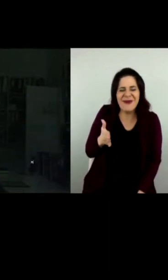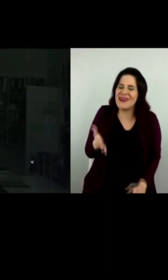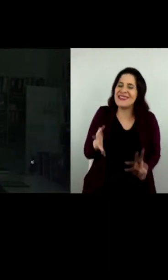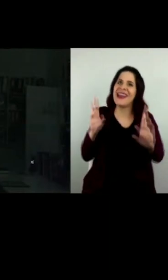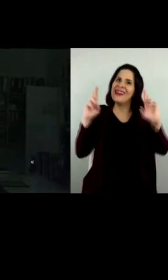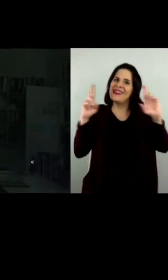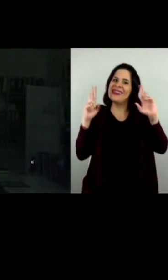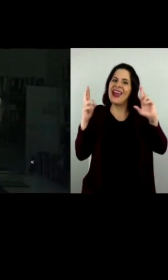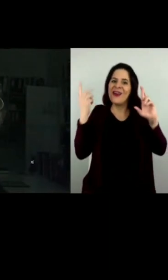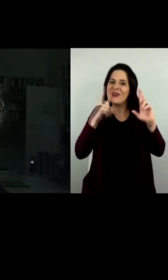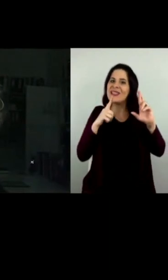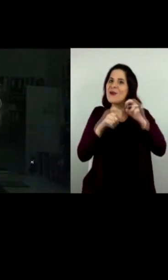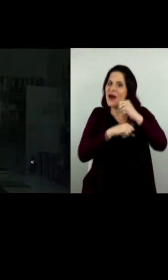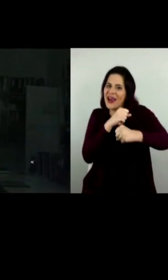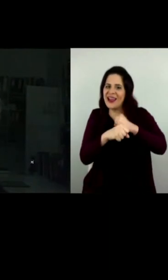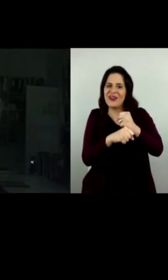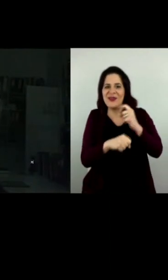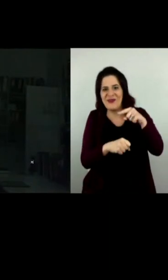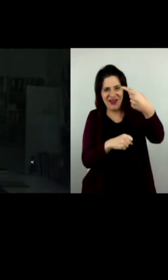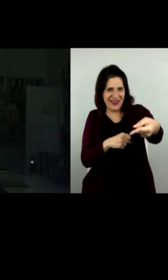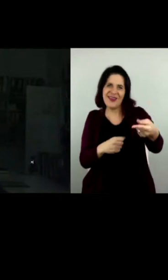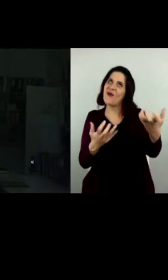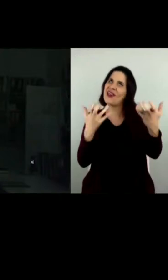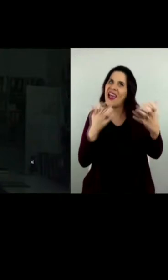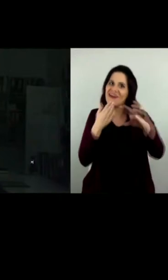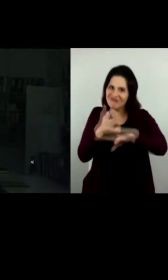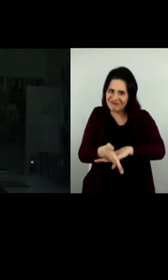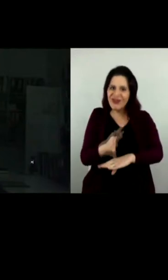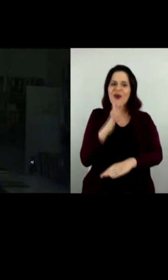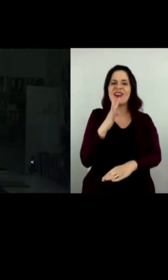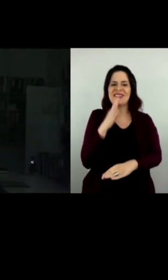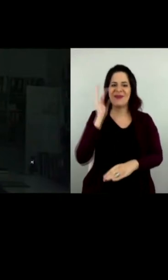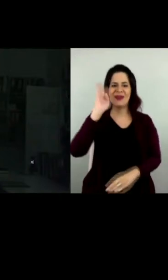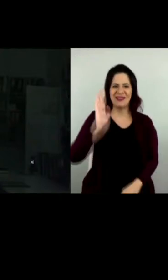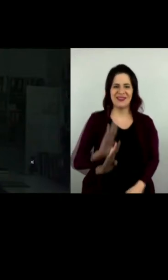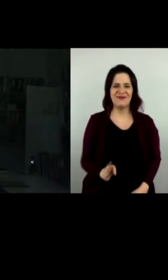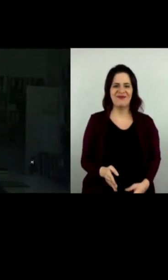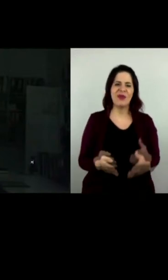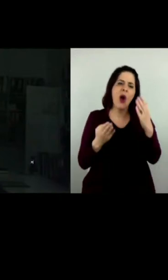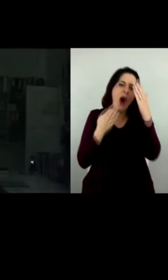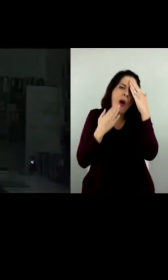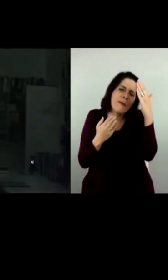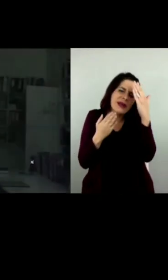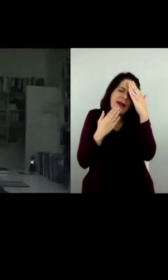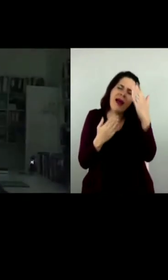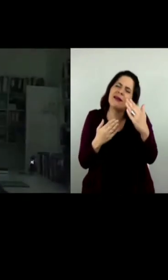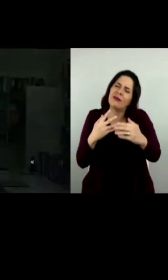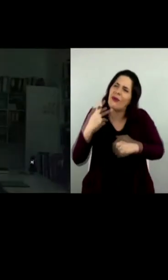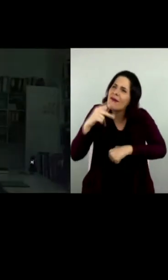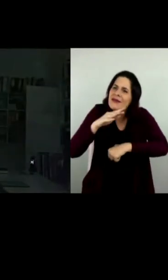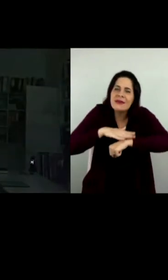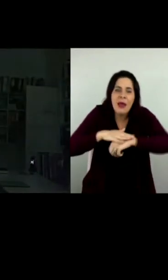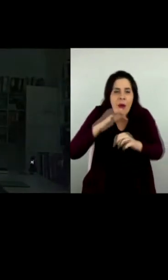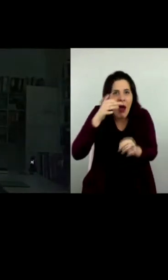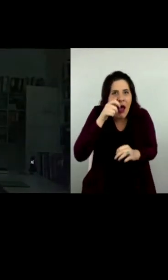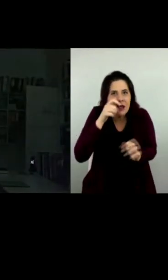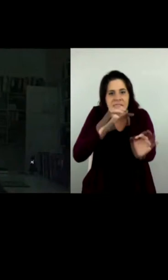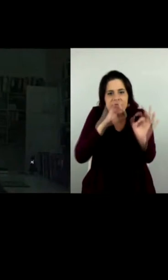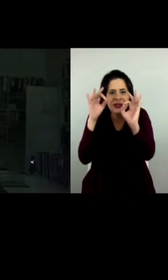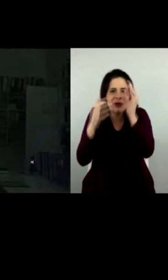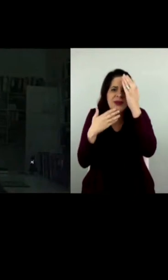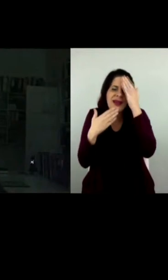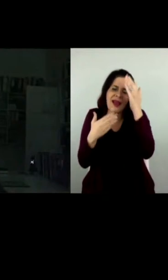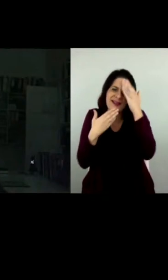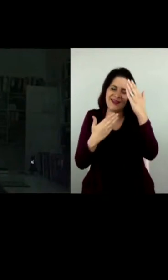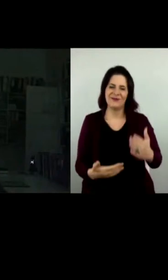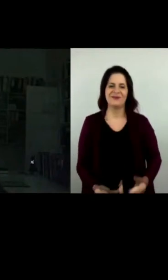next year. And I obrigado, and thank you so much for your time and your insights.